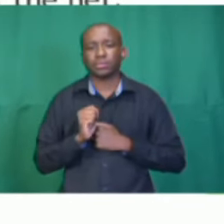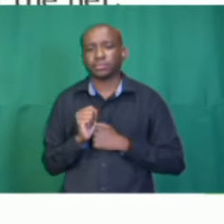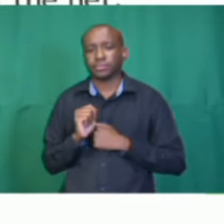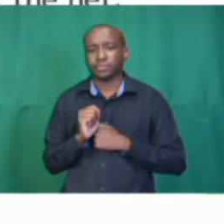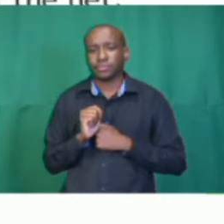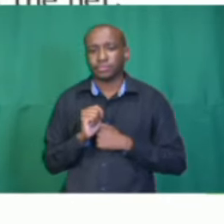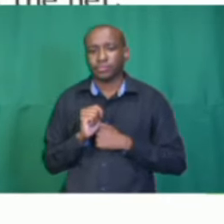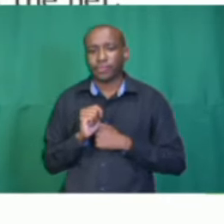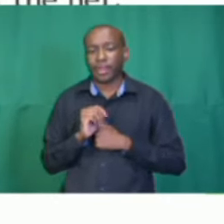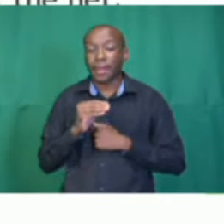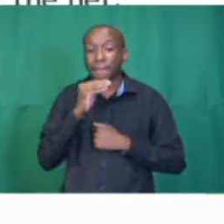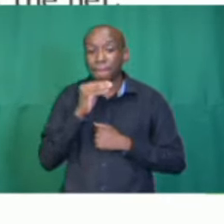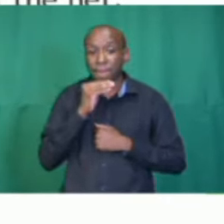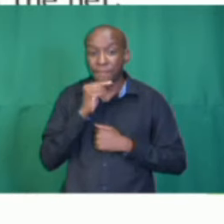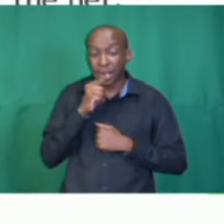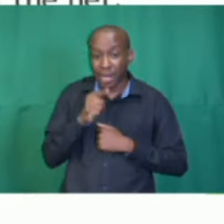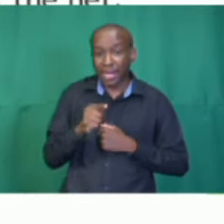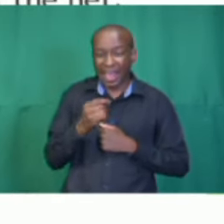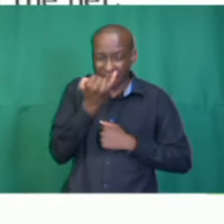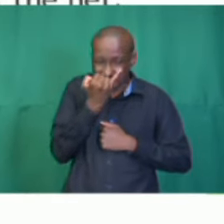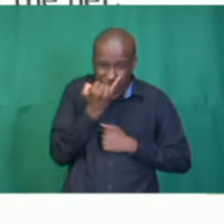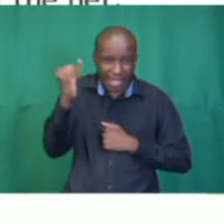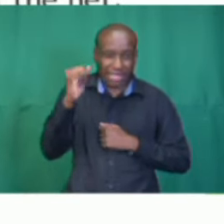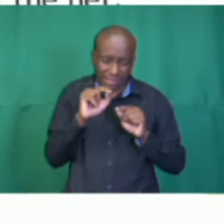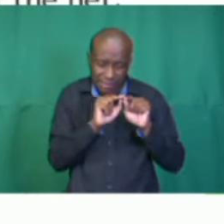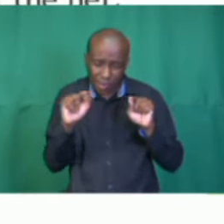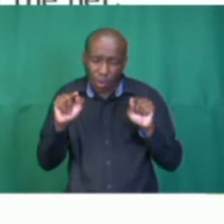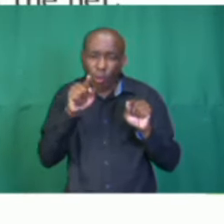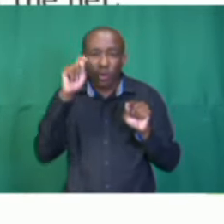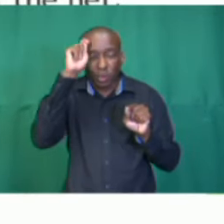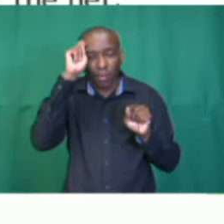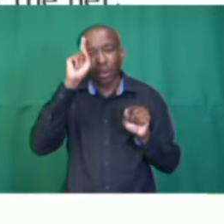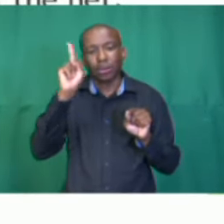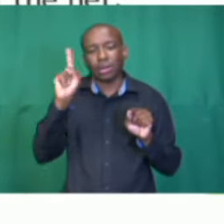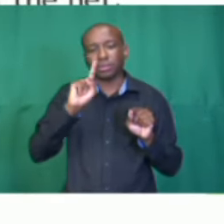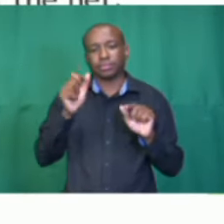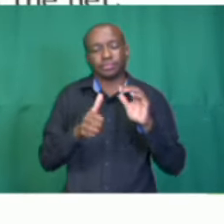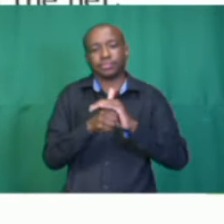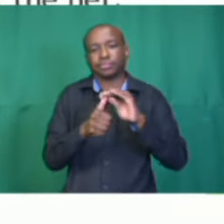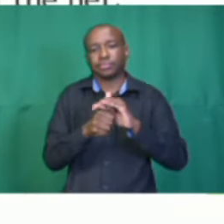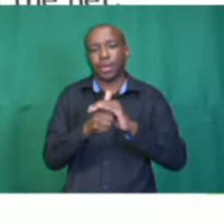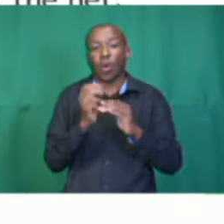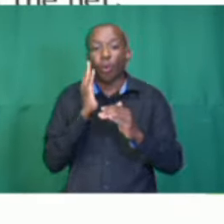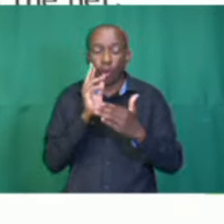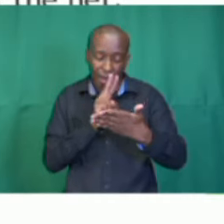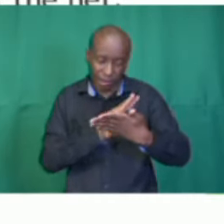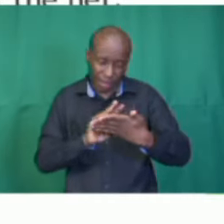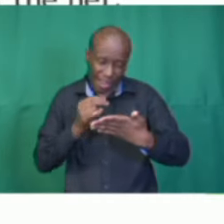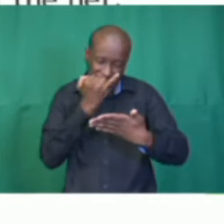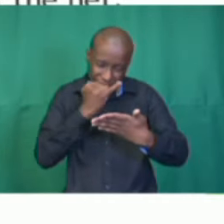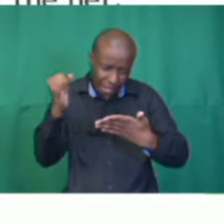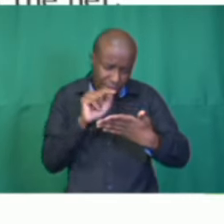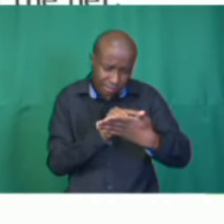the issue of the first sentence. So what comes into your mind when you read this